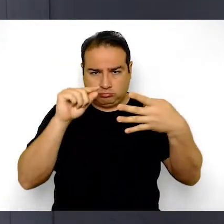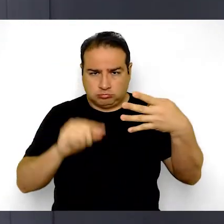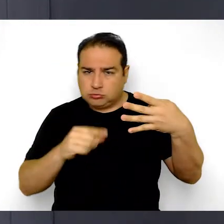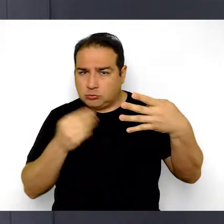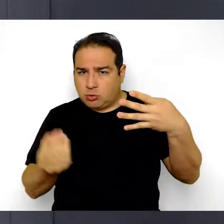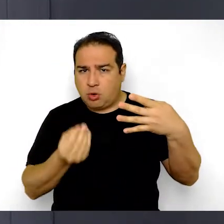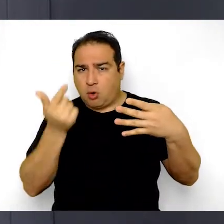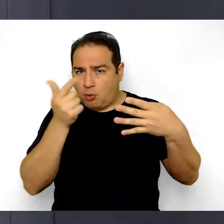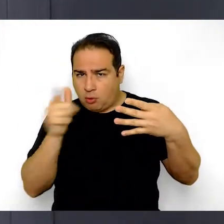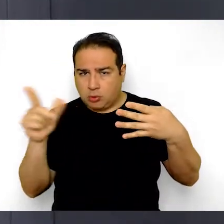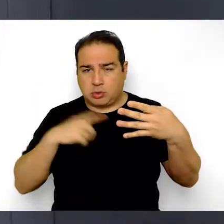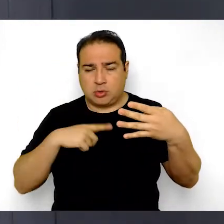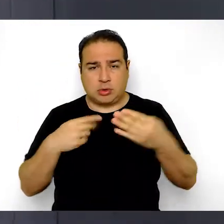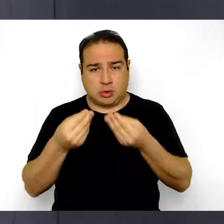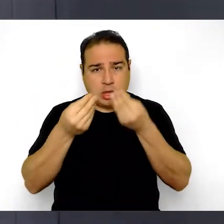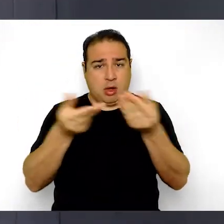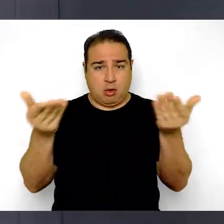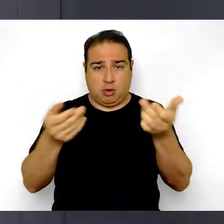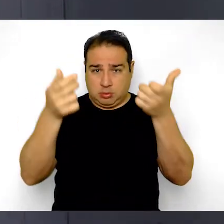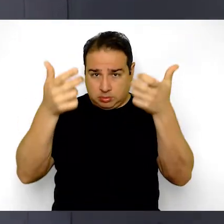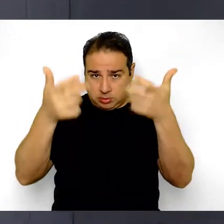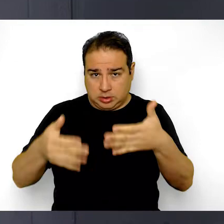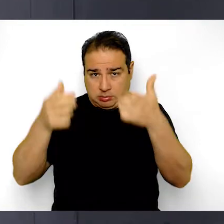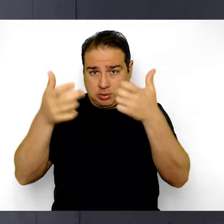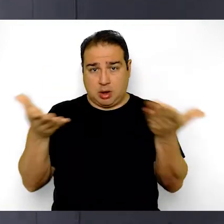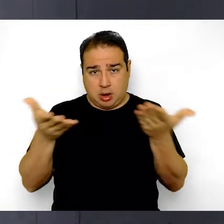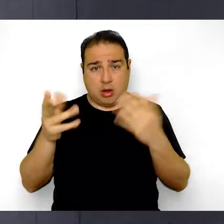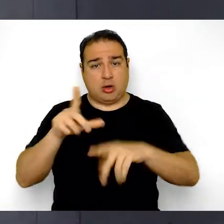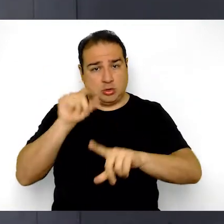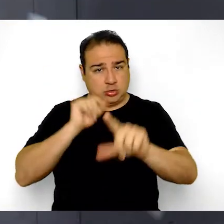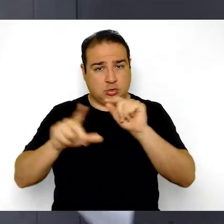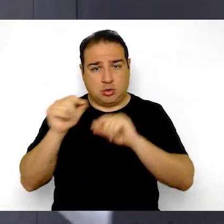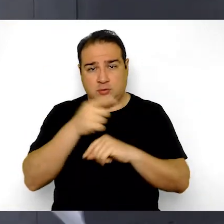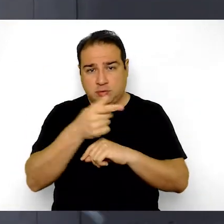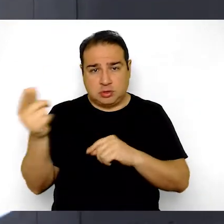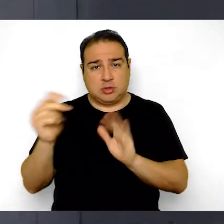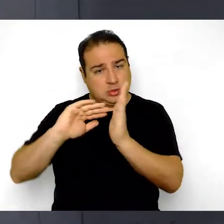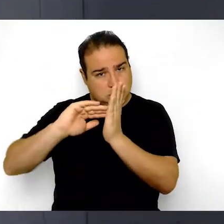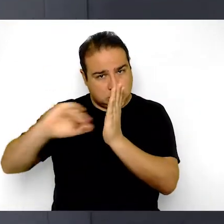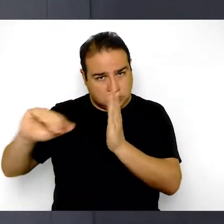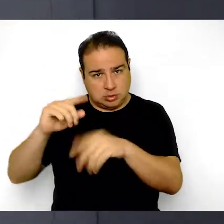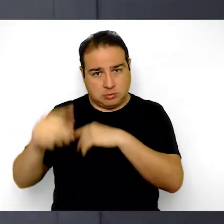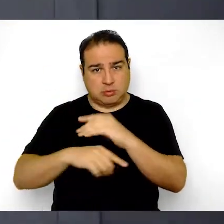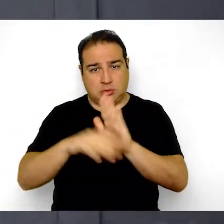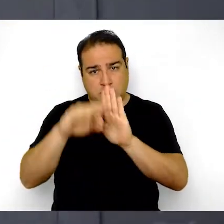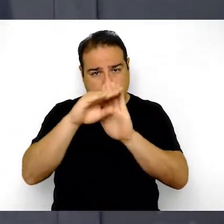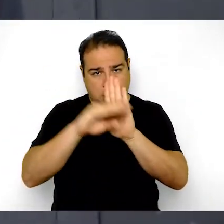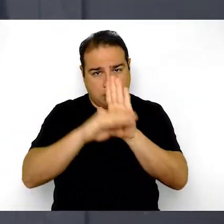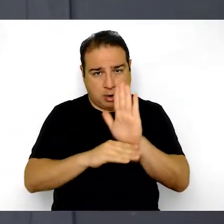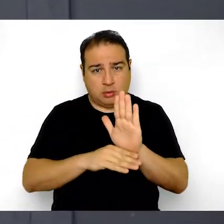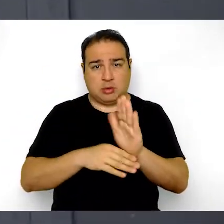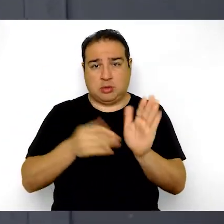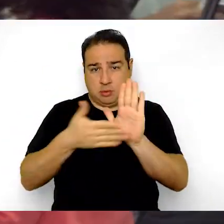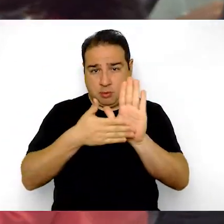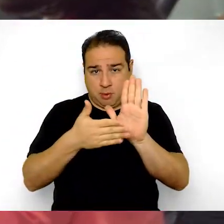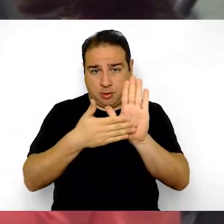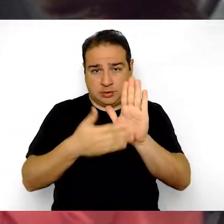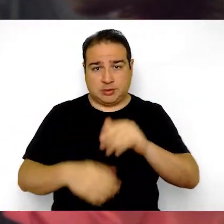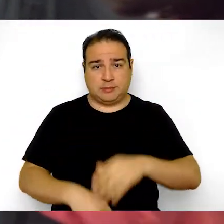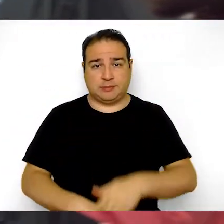moment, other, that are not contemplated in this moment of choice, and to be excluded from this phase of proposal.